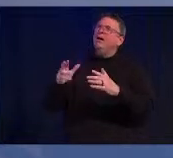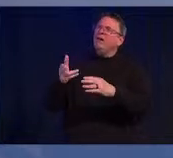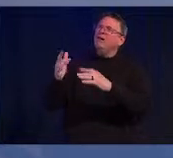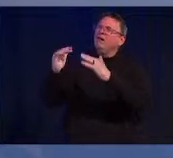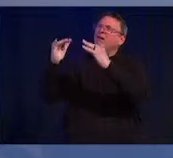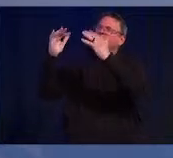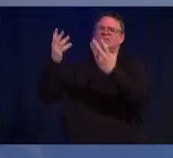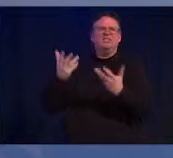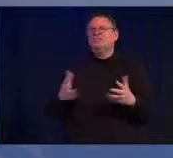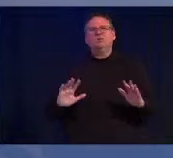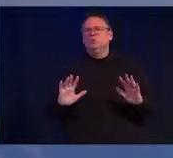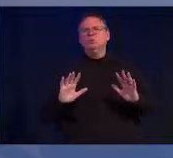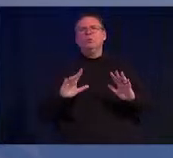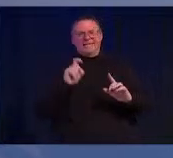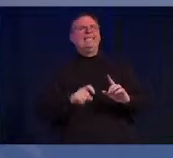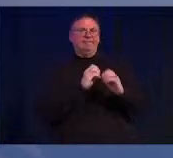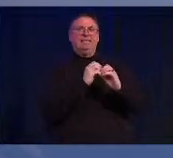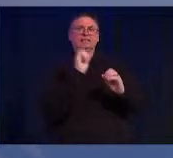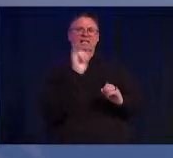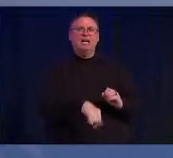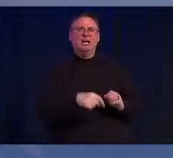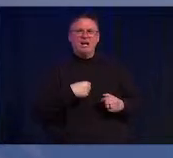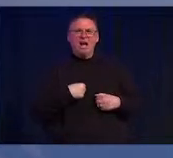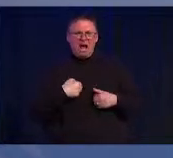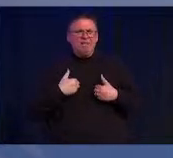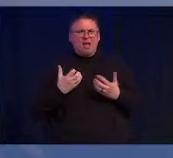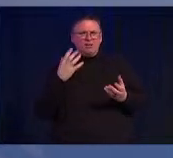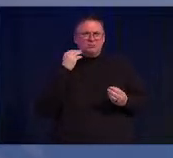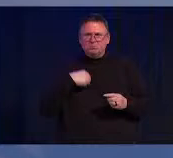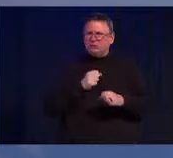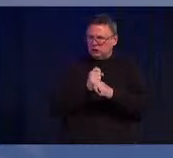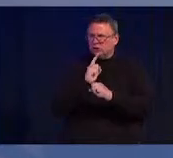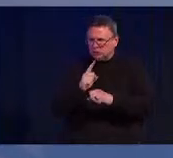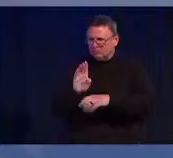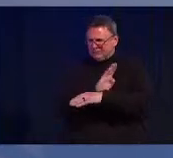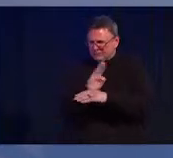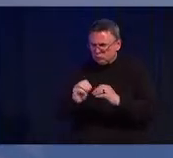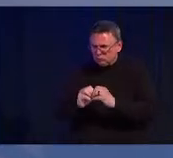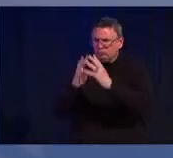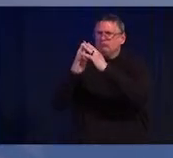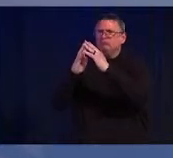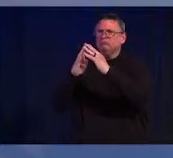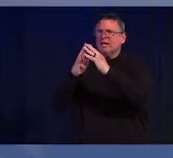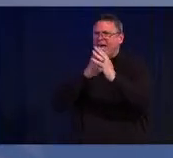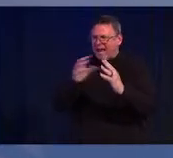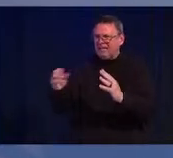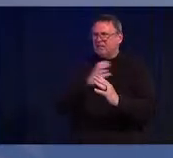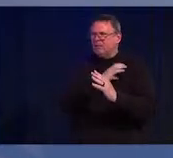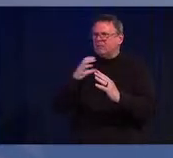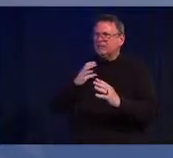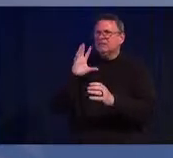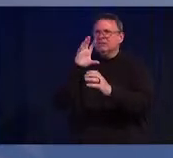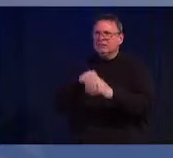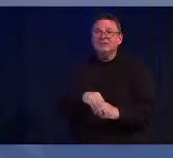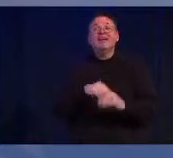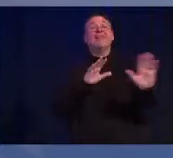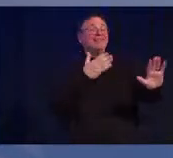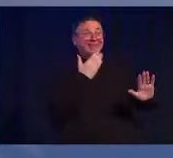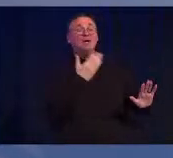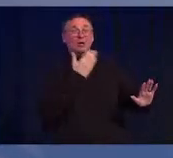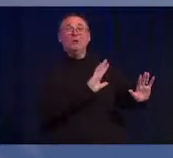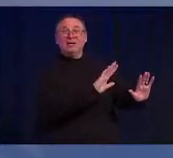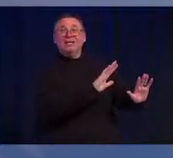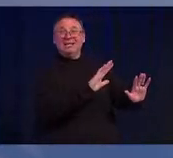right. And I've got a lot of experience at getting it done, building a business, and being on committees Thank you, in the Mr. Senate Braun. and back here